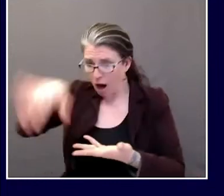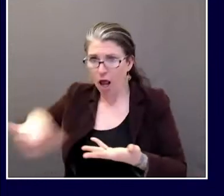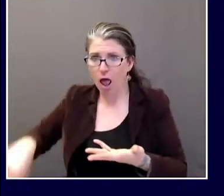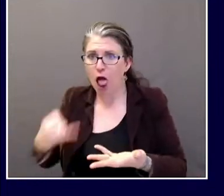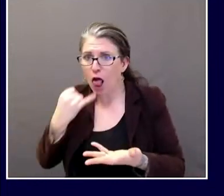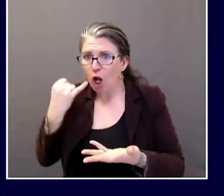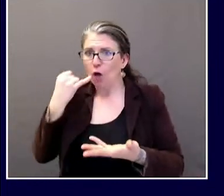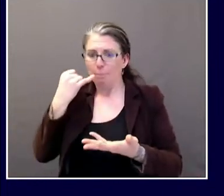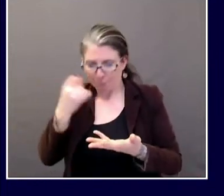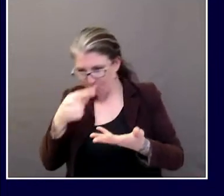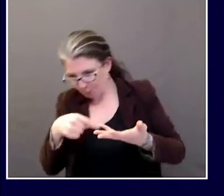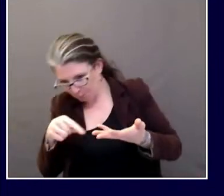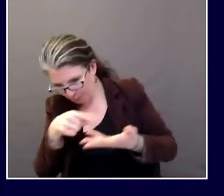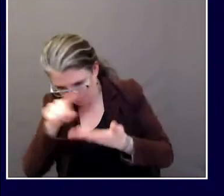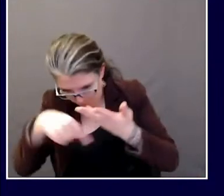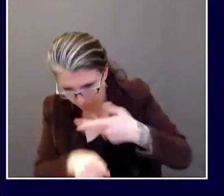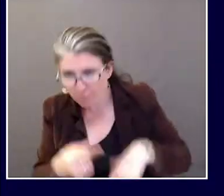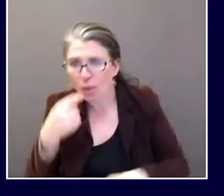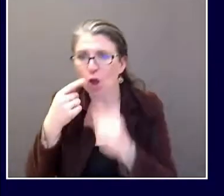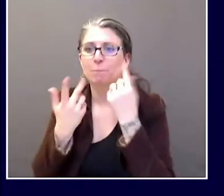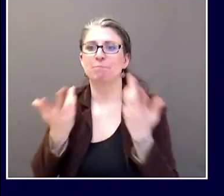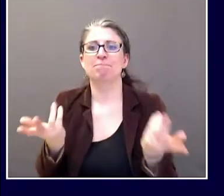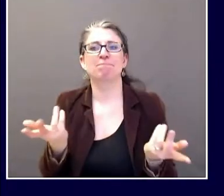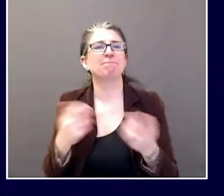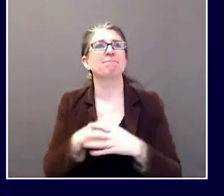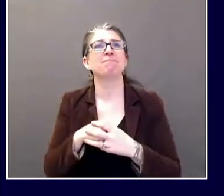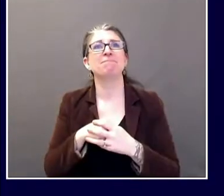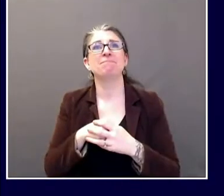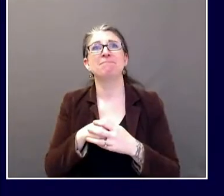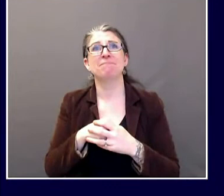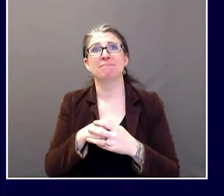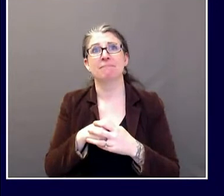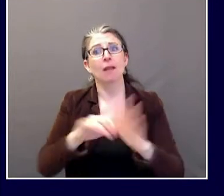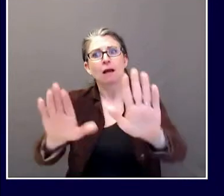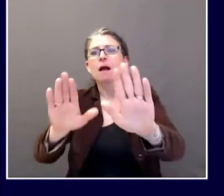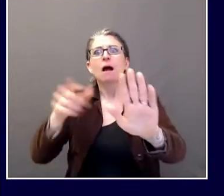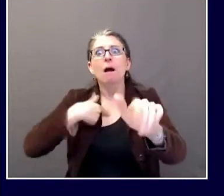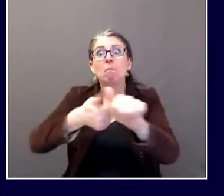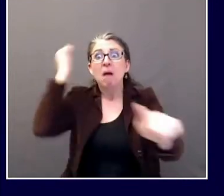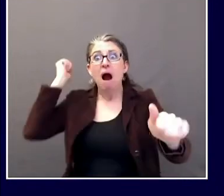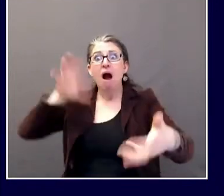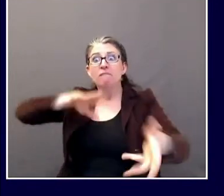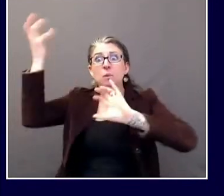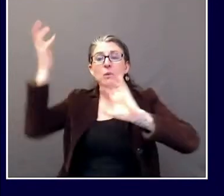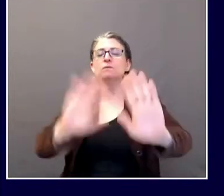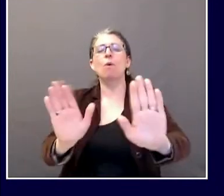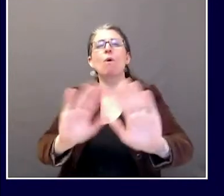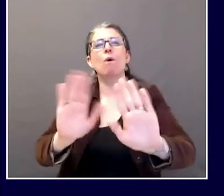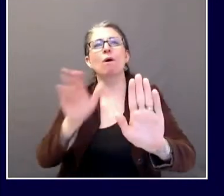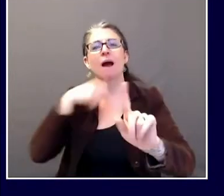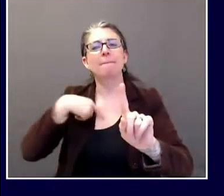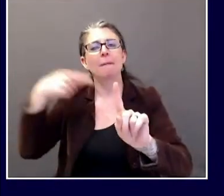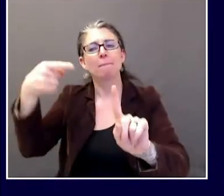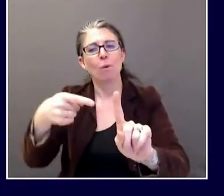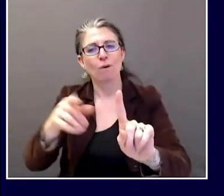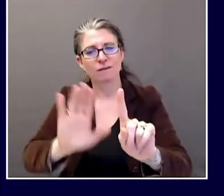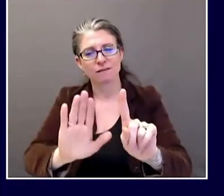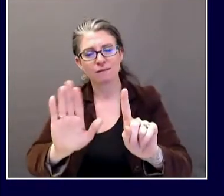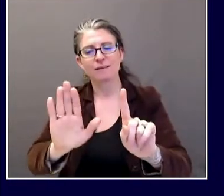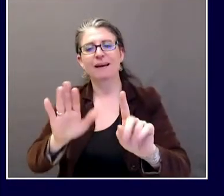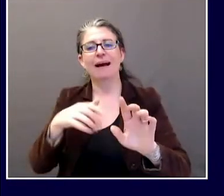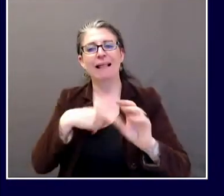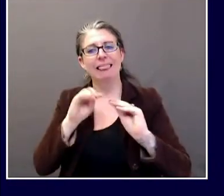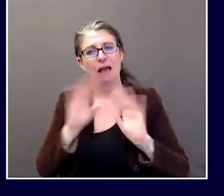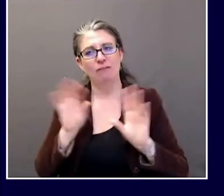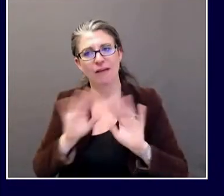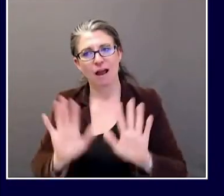Now, I want to be clear, we're keeping track of it on our end because second doses have to follow suit with the first doses. I don't mean to suggest we've lost